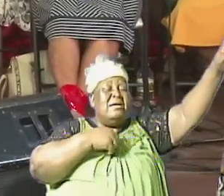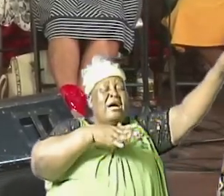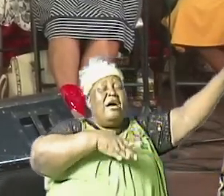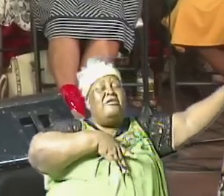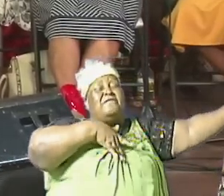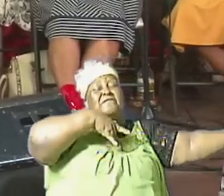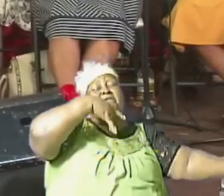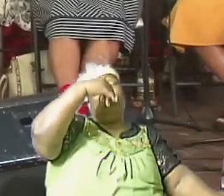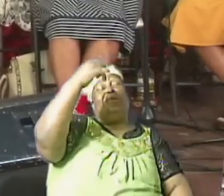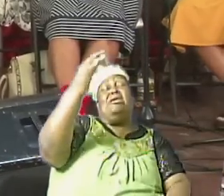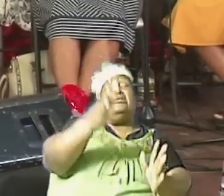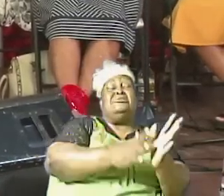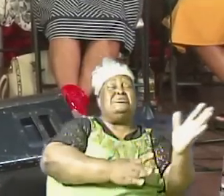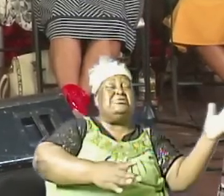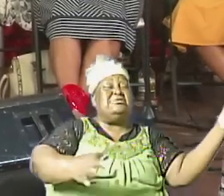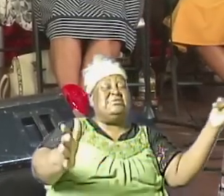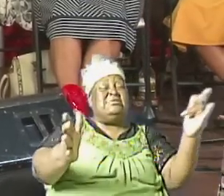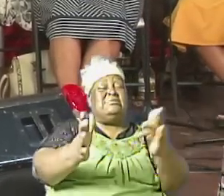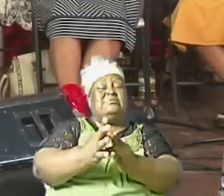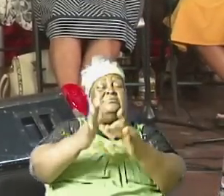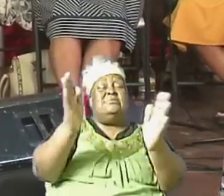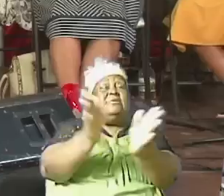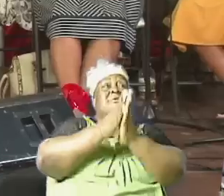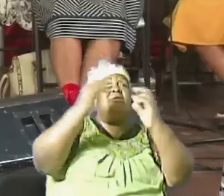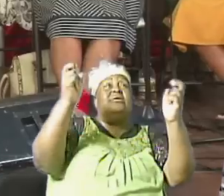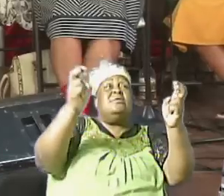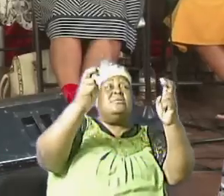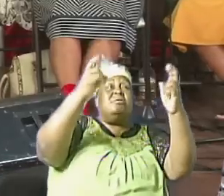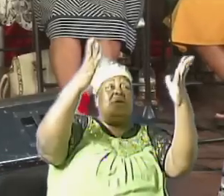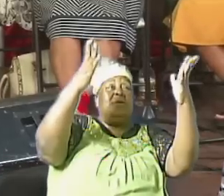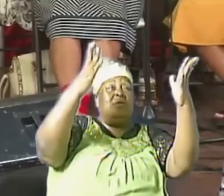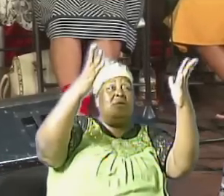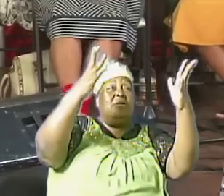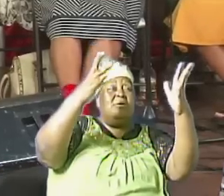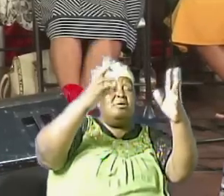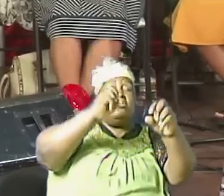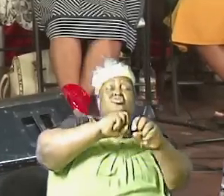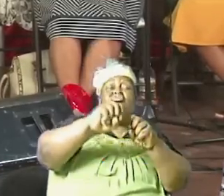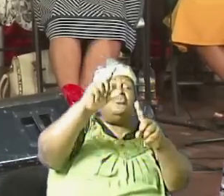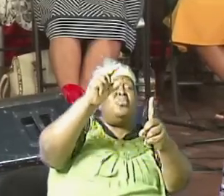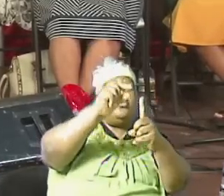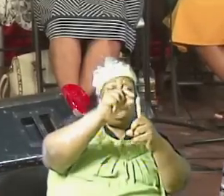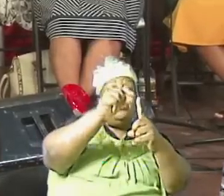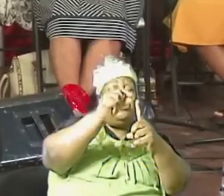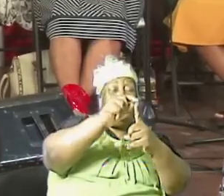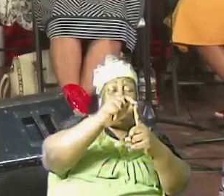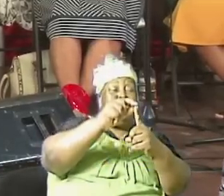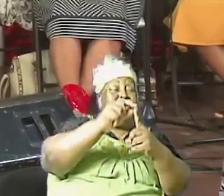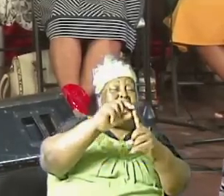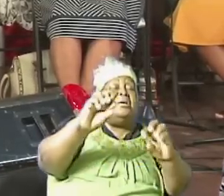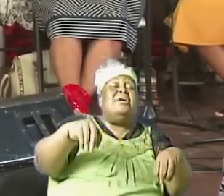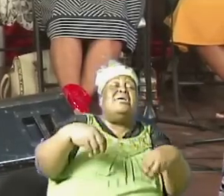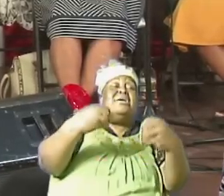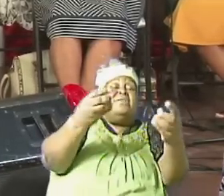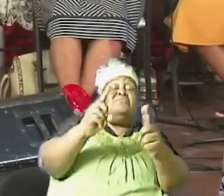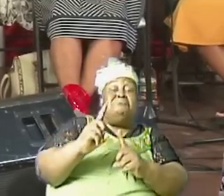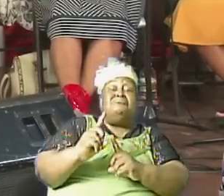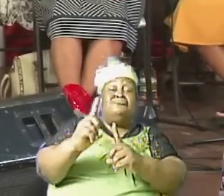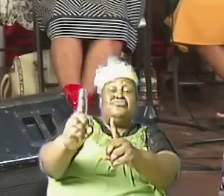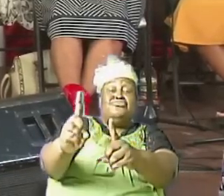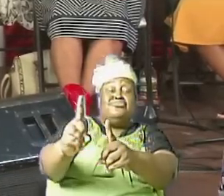I feel you, Jesus. Hallelujah. And so the word, hallelujah, give